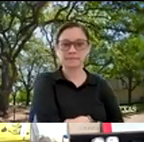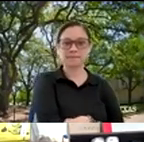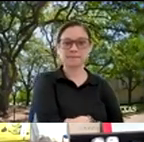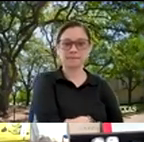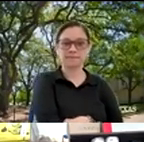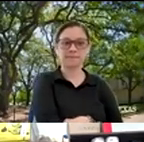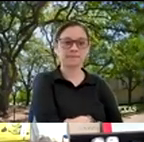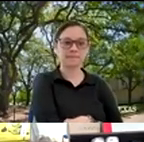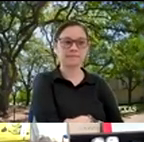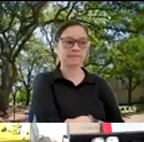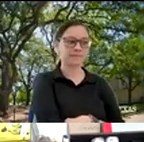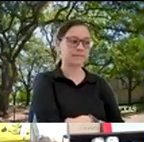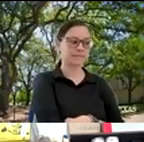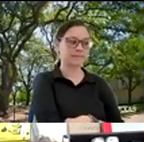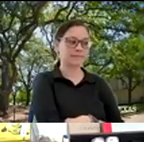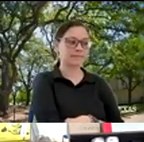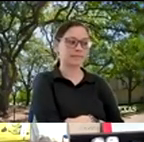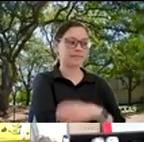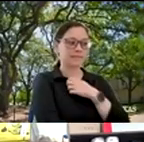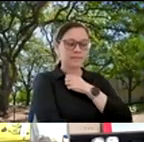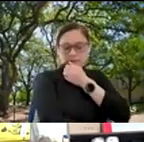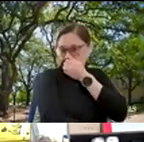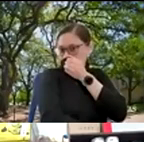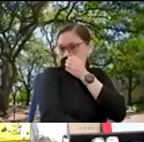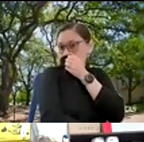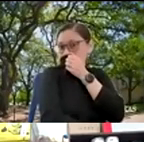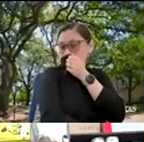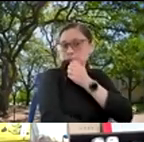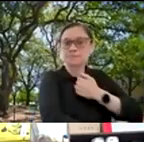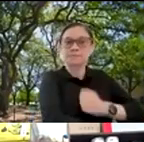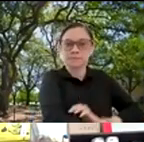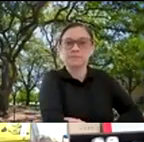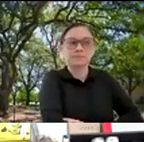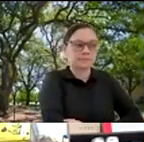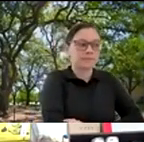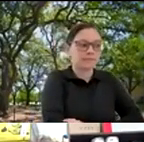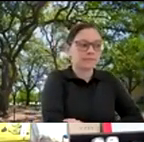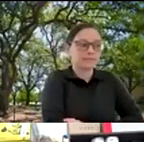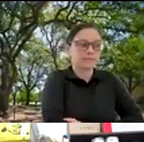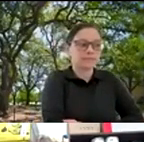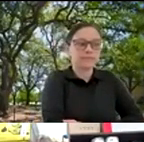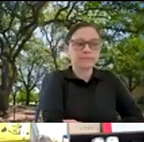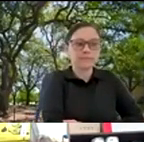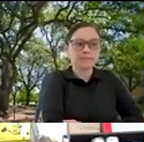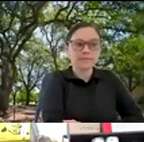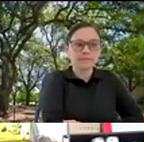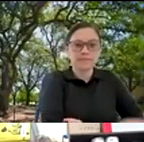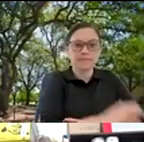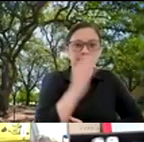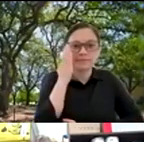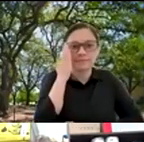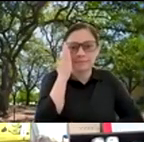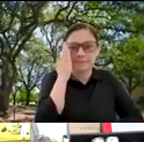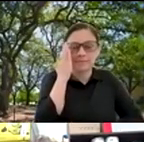is actually what led me into public service. I worked at the Statesman, and I really was drawn to all the articles about state program